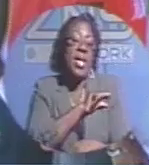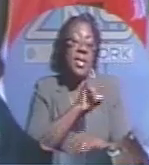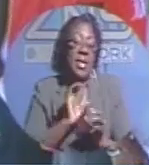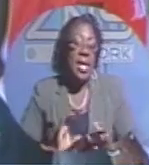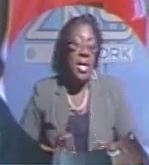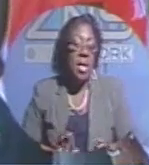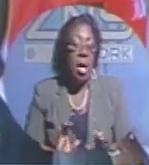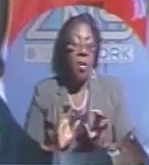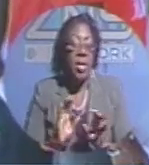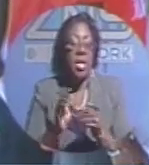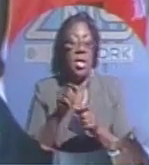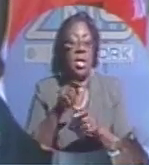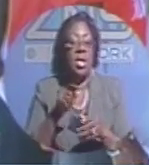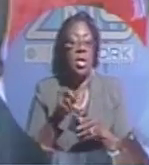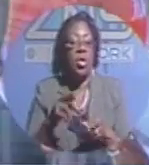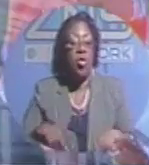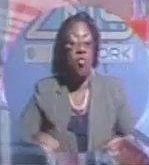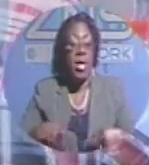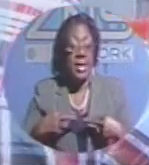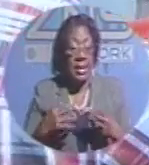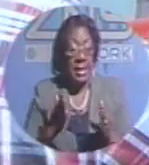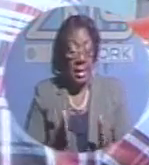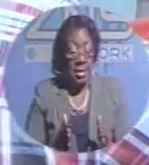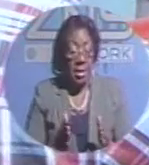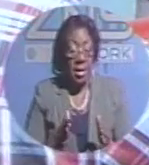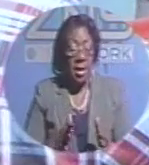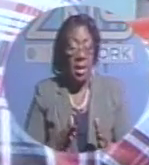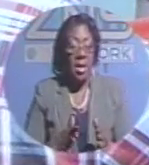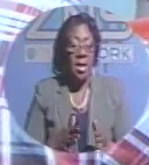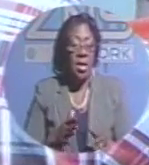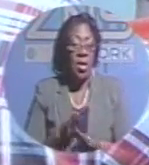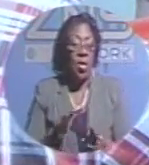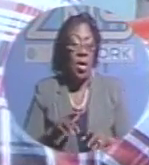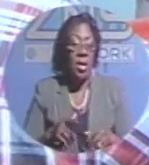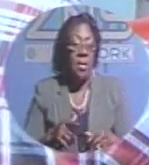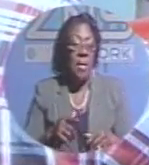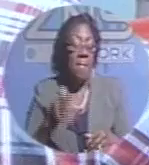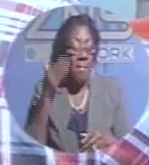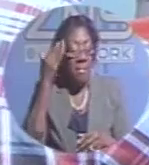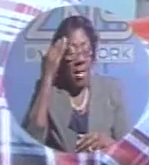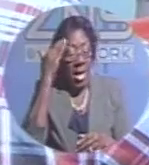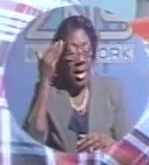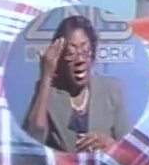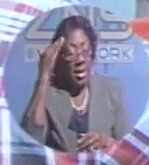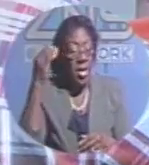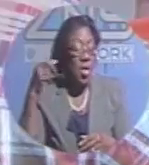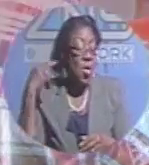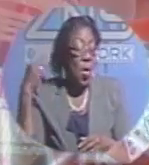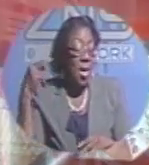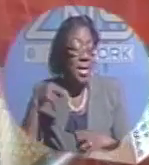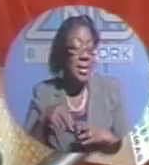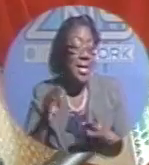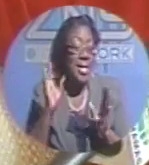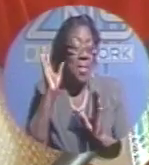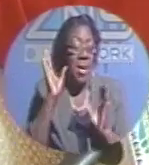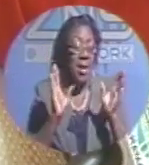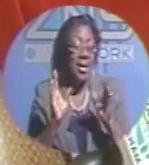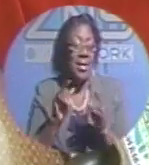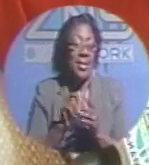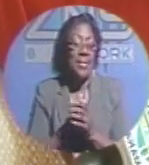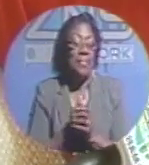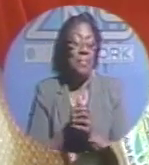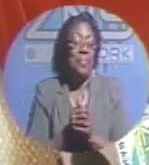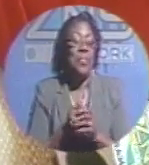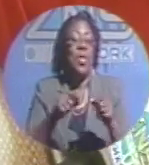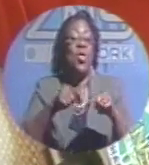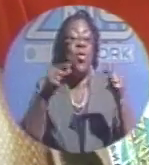and Bahamians everywhere to not mind the noise in the market. He's committed to getting the job done and enhancing the country's third largest economy.